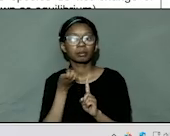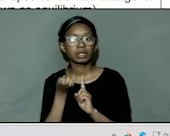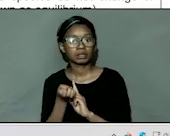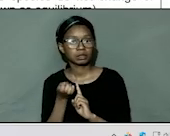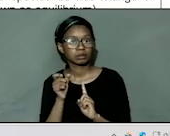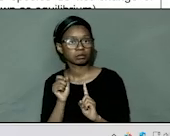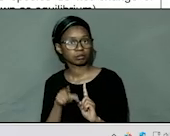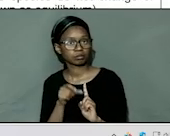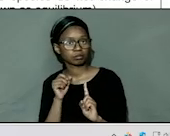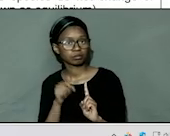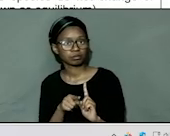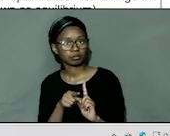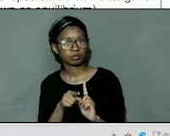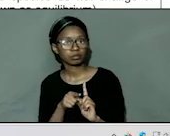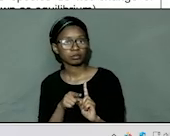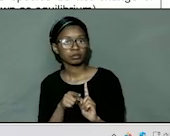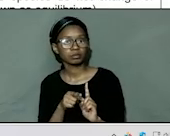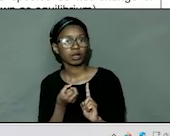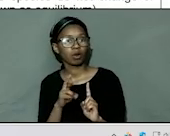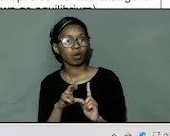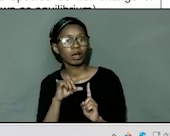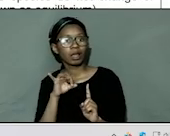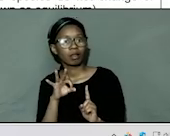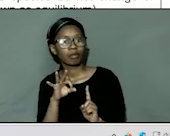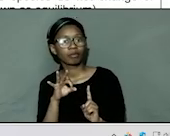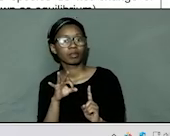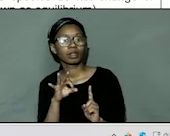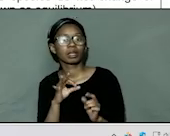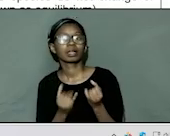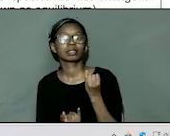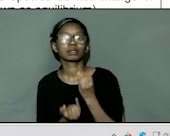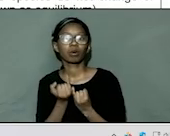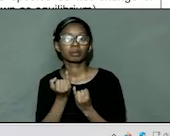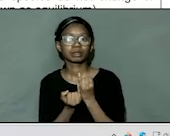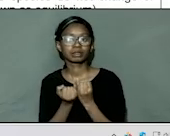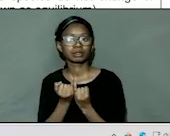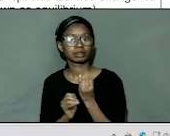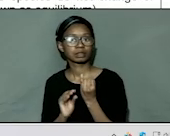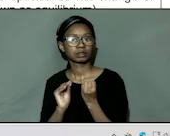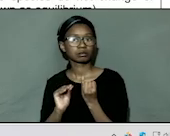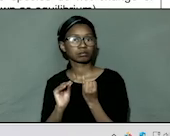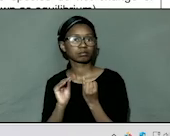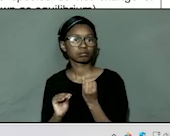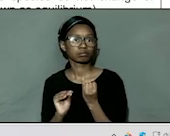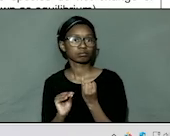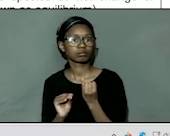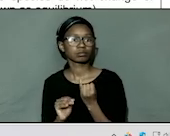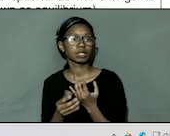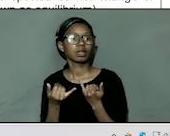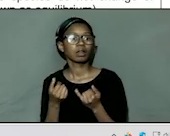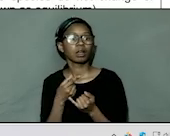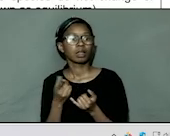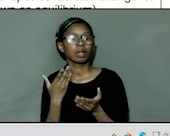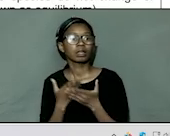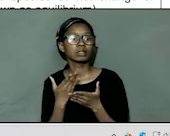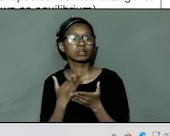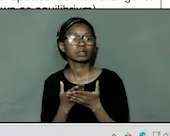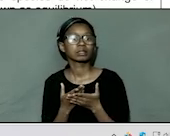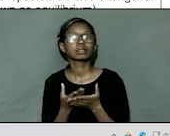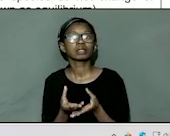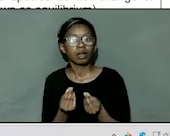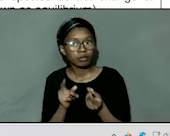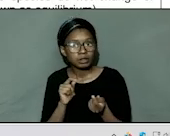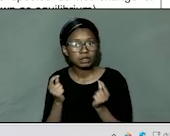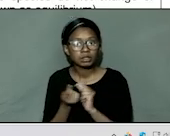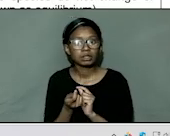condition, or if there is competition, so there can be change in the what? In